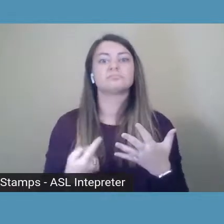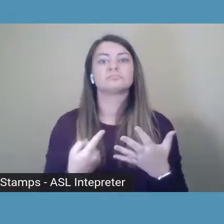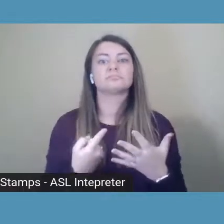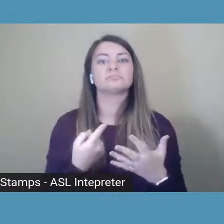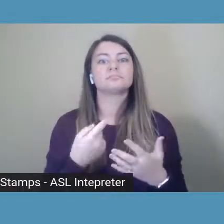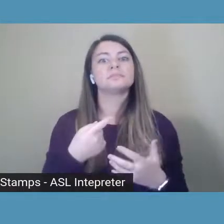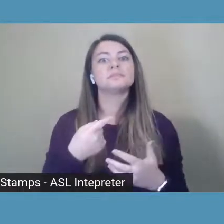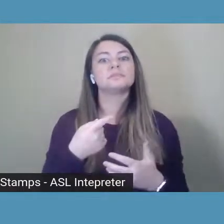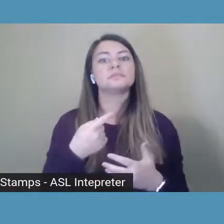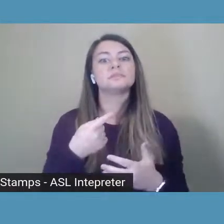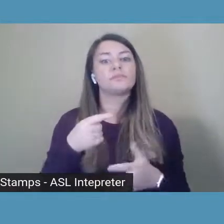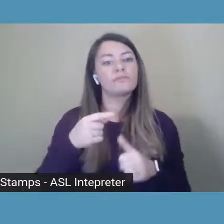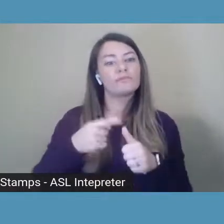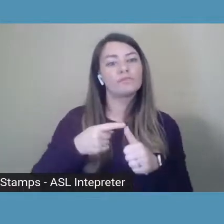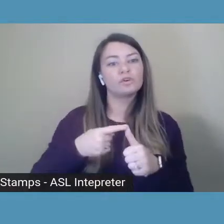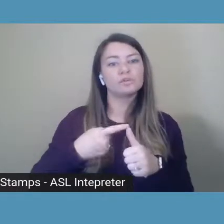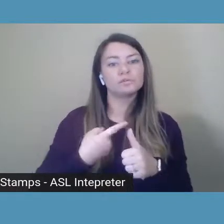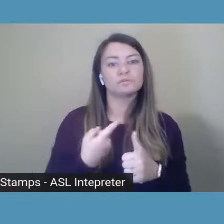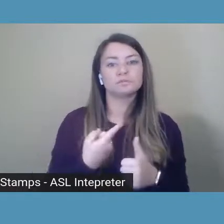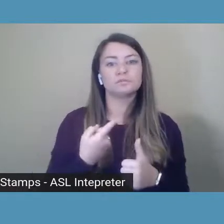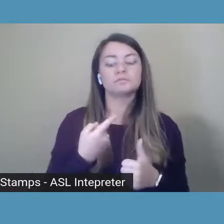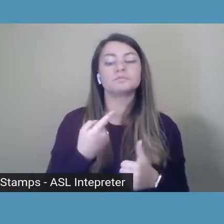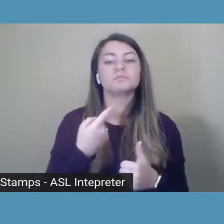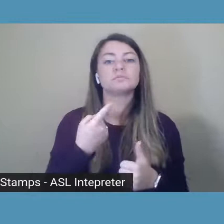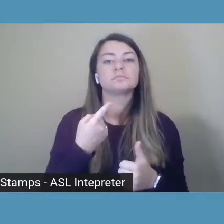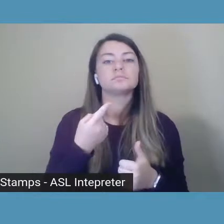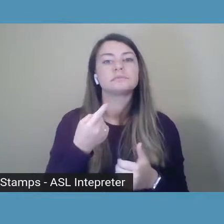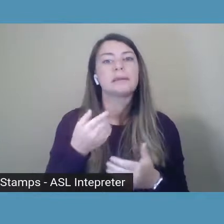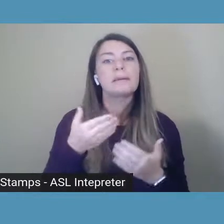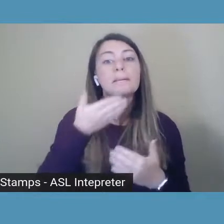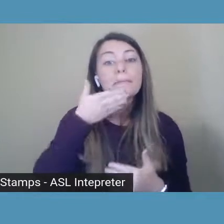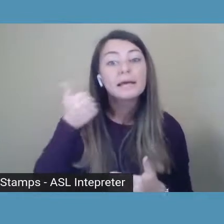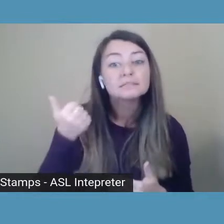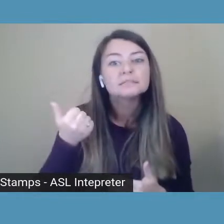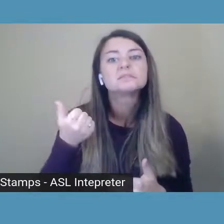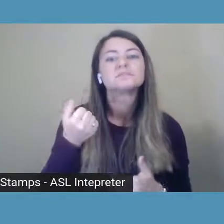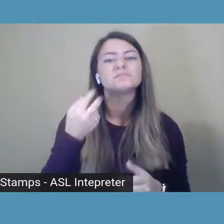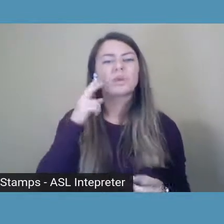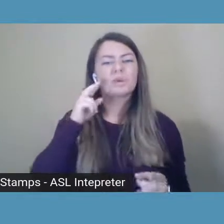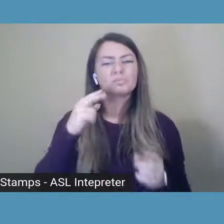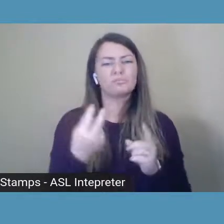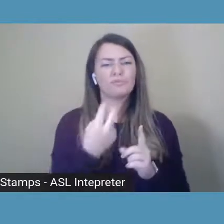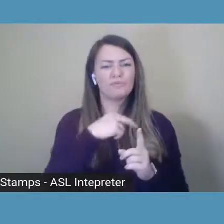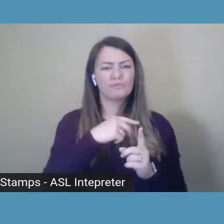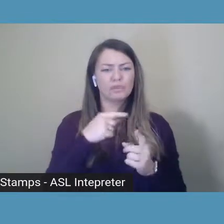time on the Museum Learning Hub website under the Watch Live tab at